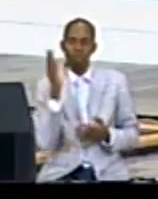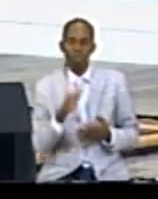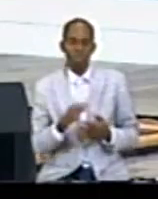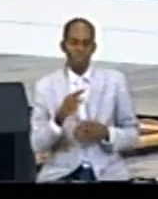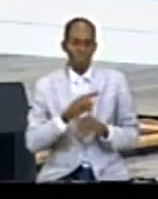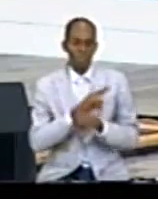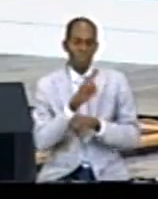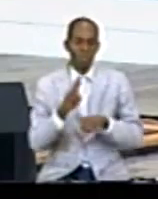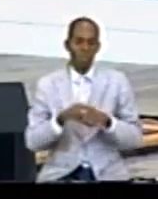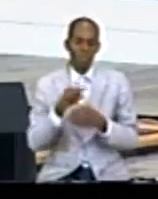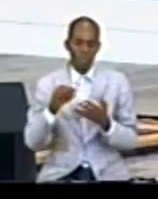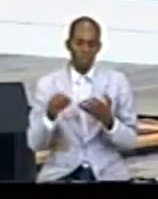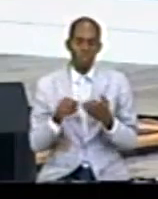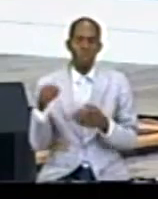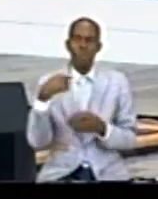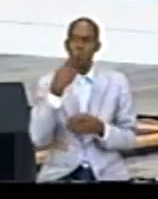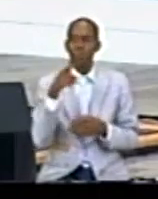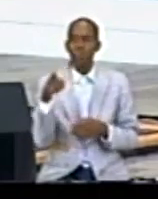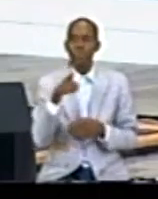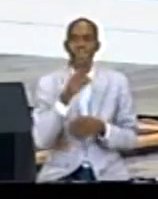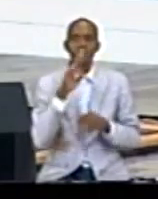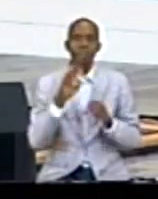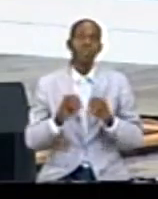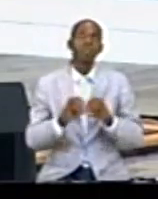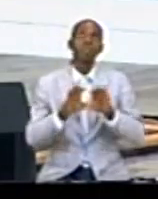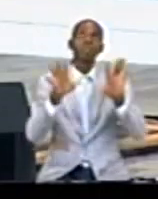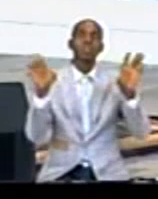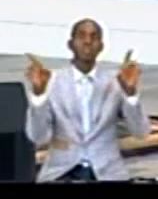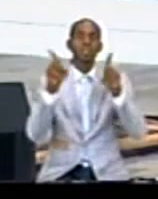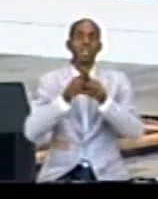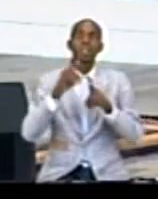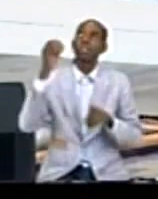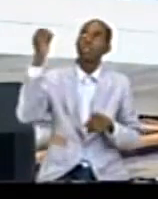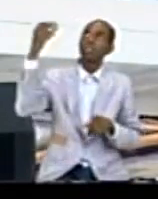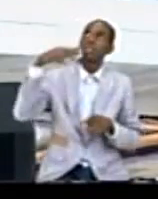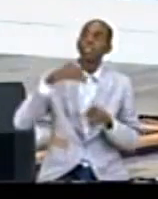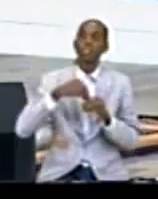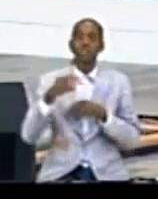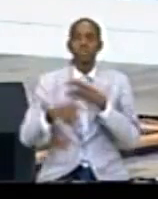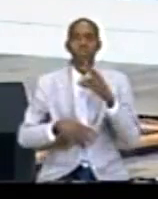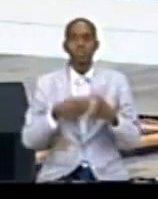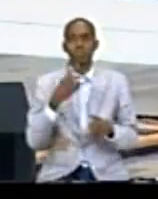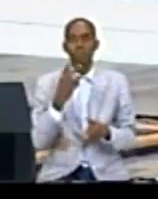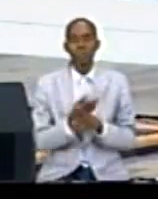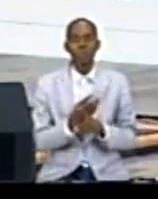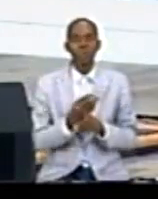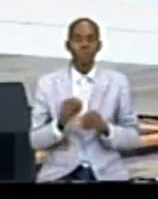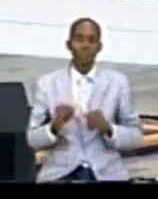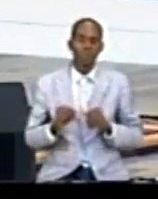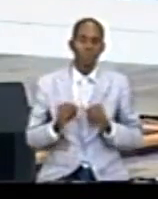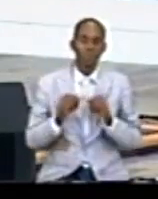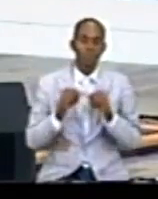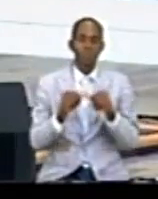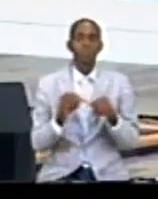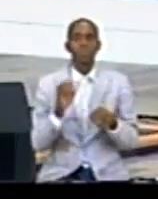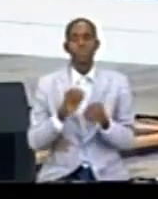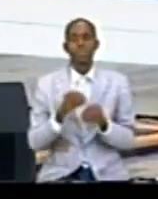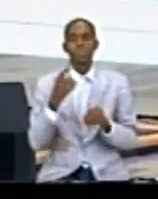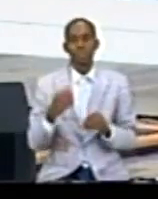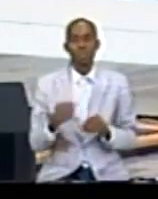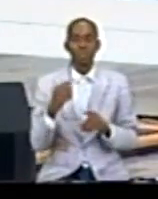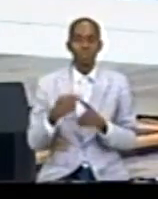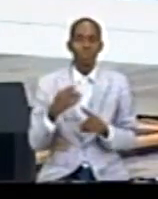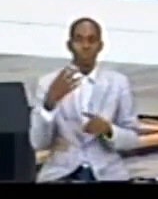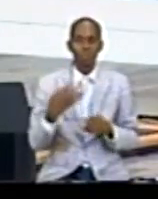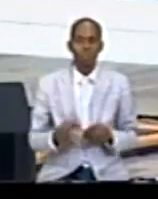ye shine as lights in the world, holding forth the word of life,